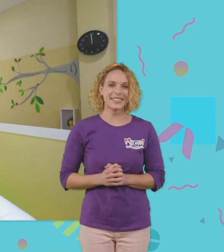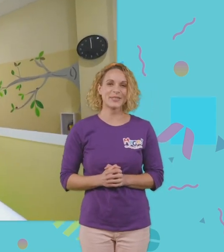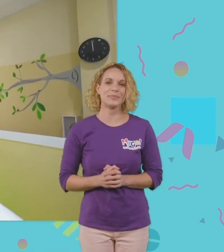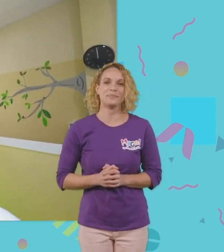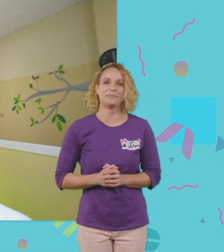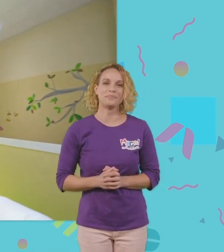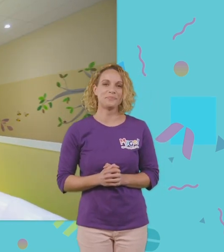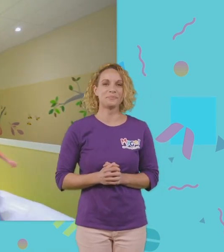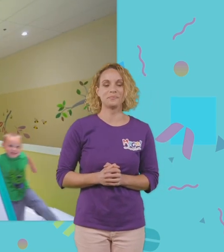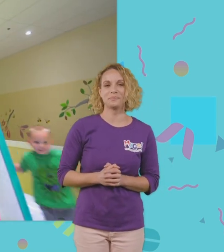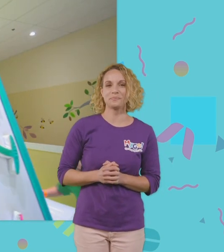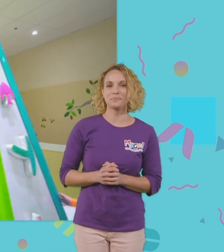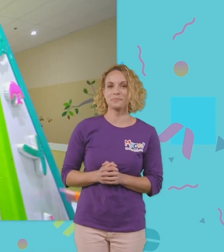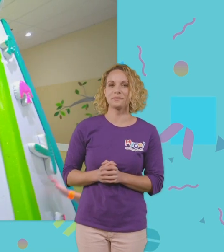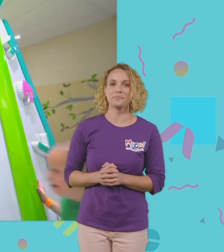Yay!